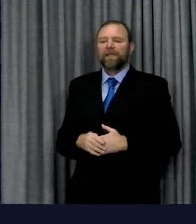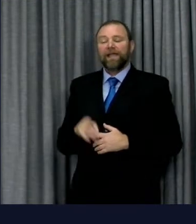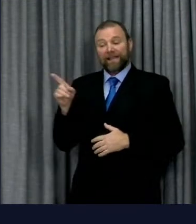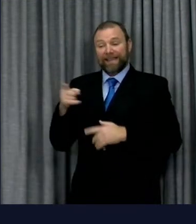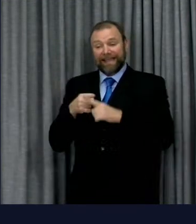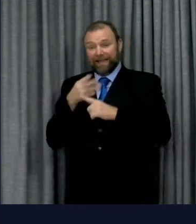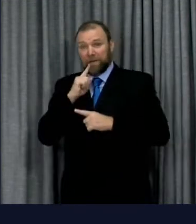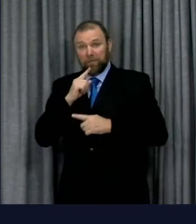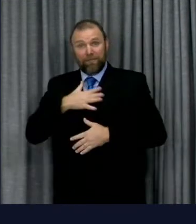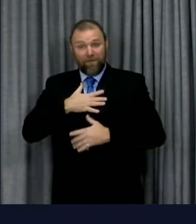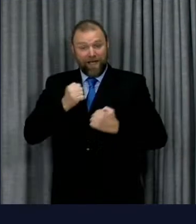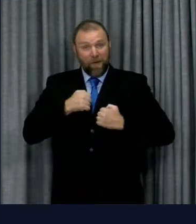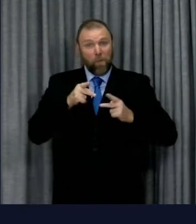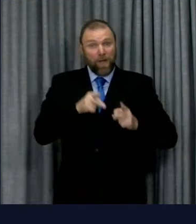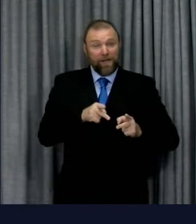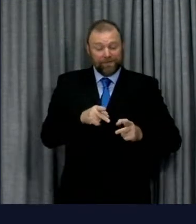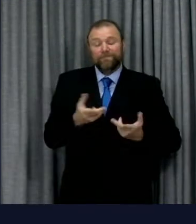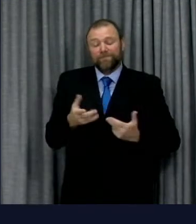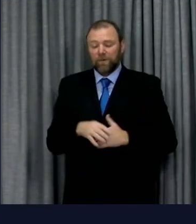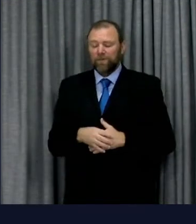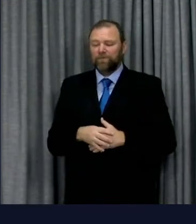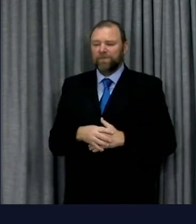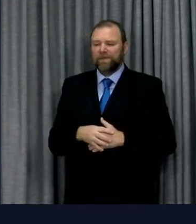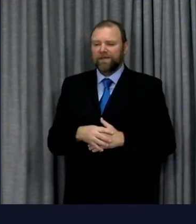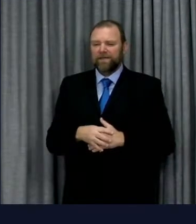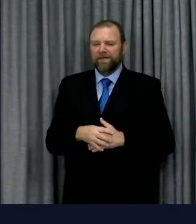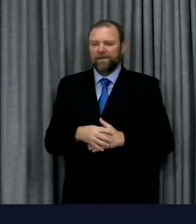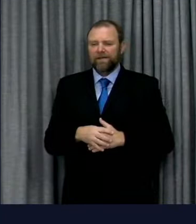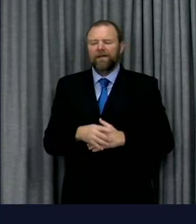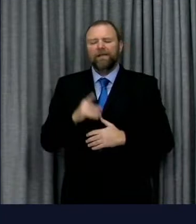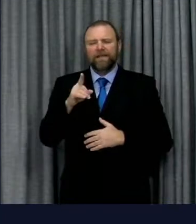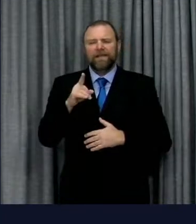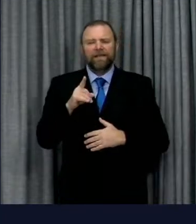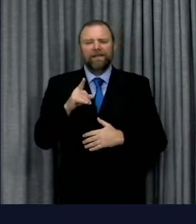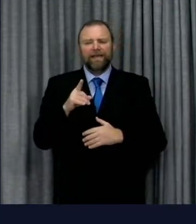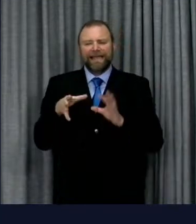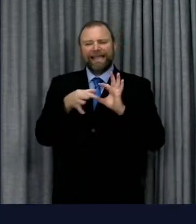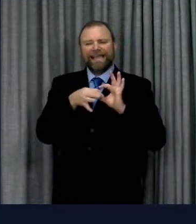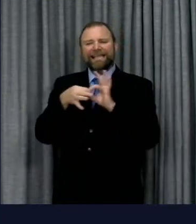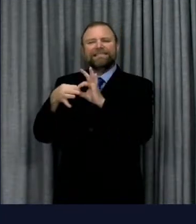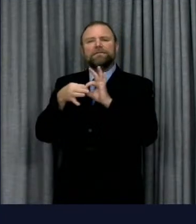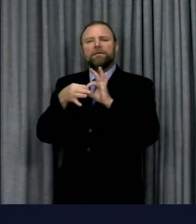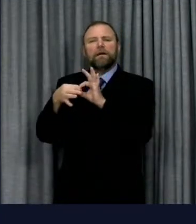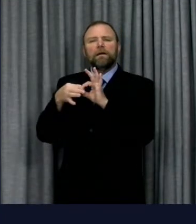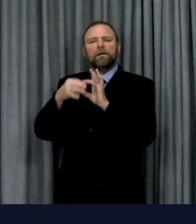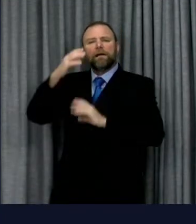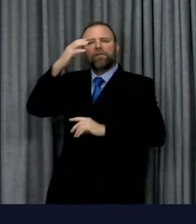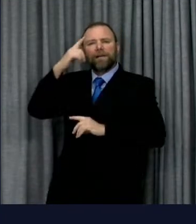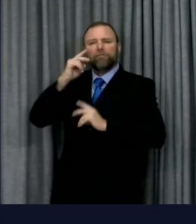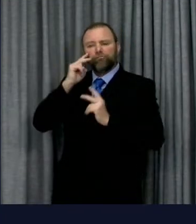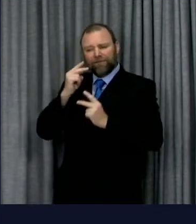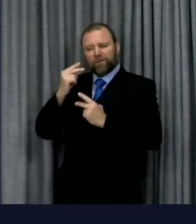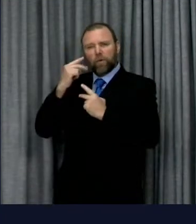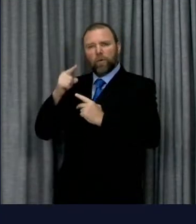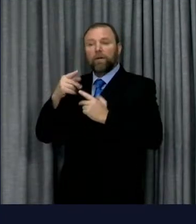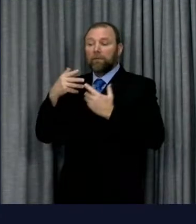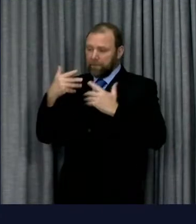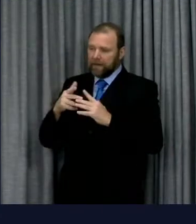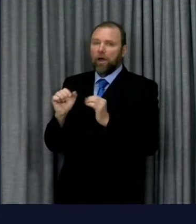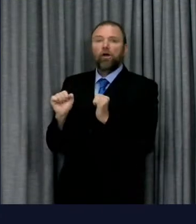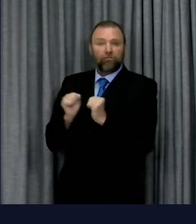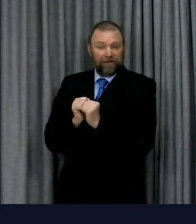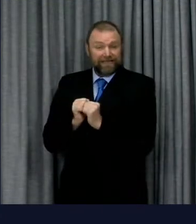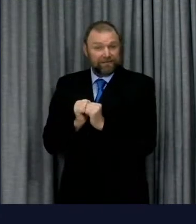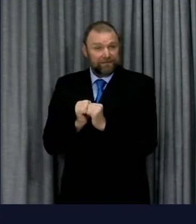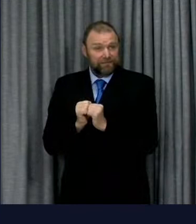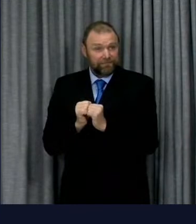news on the table, which is that the Intergovernmental Review has now finally been agreed.